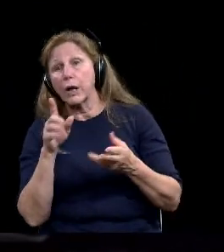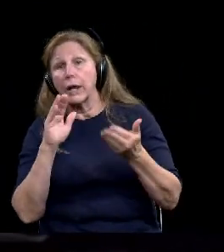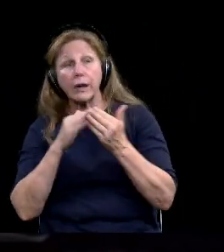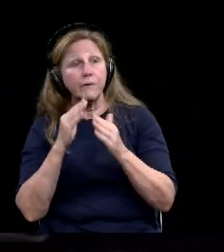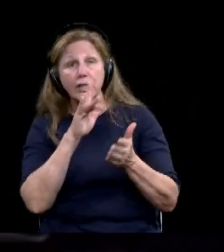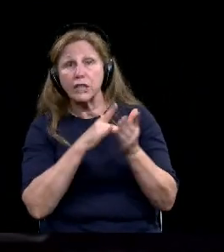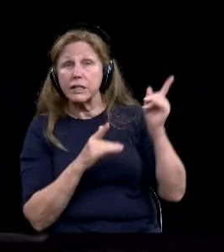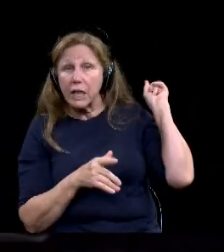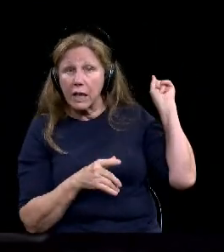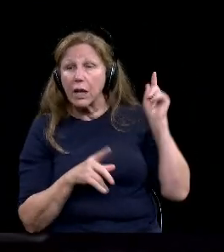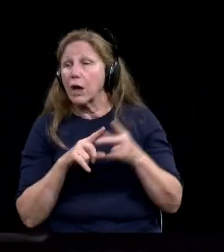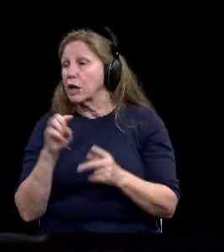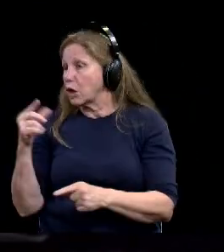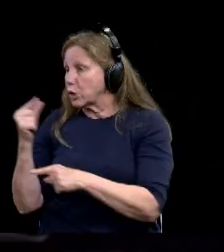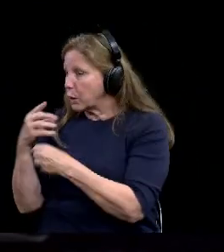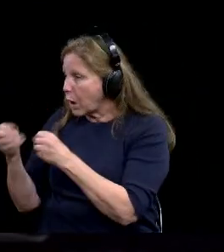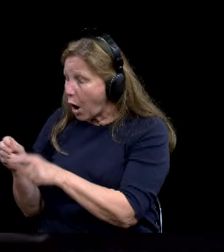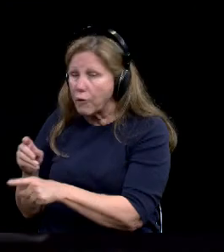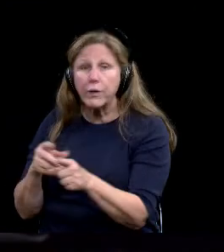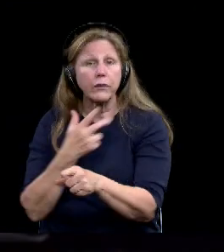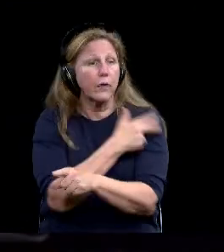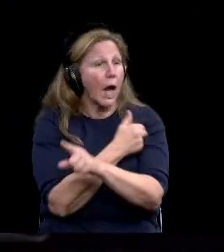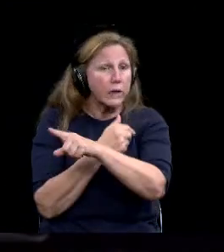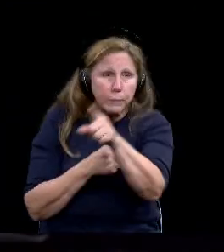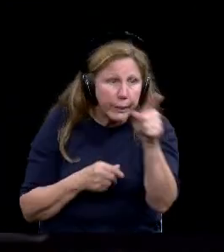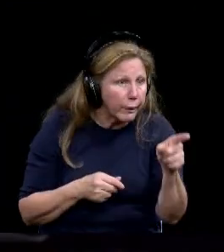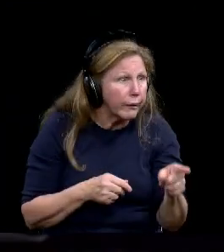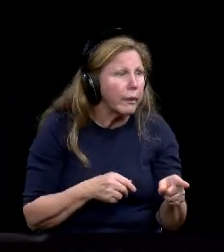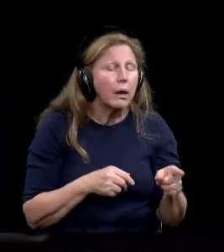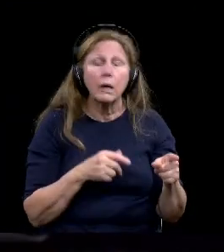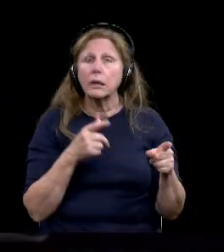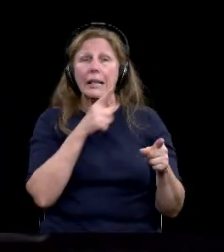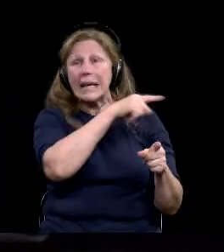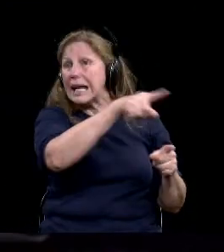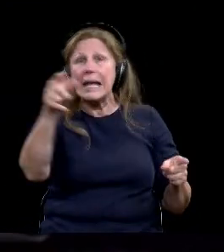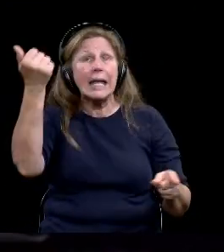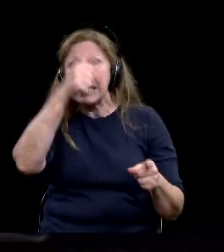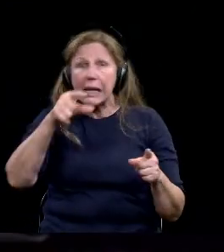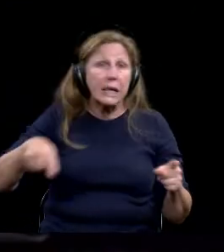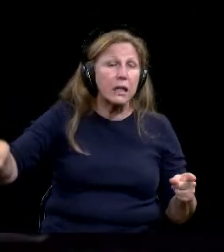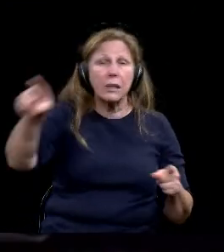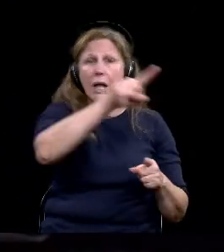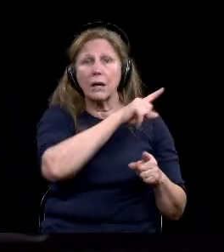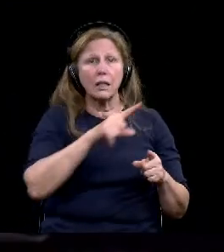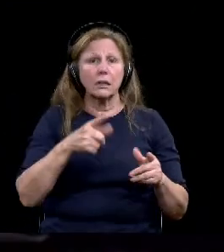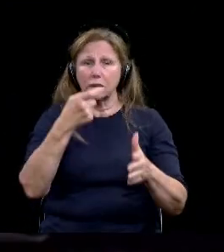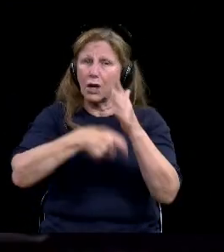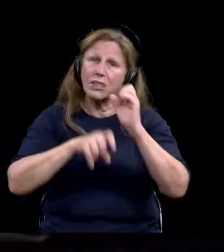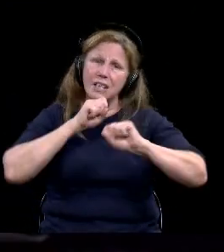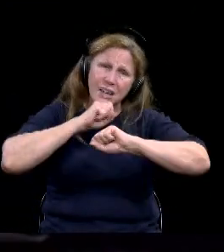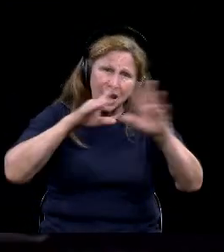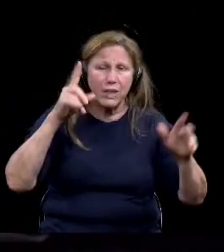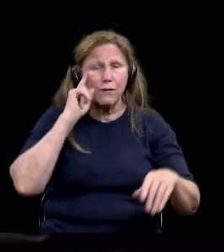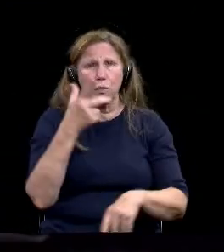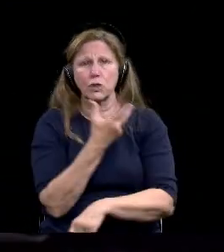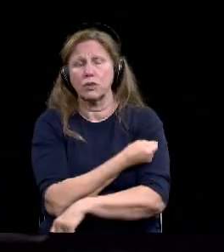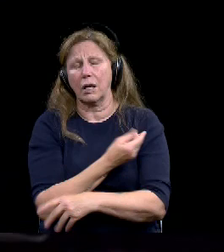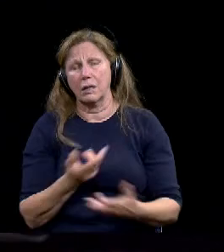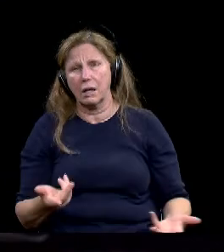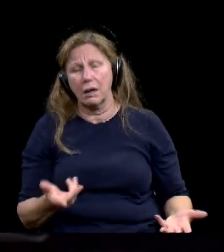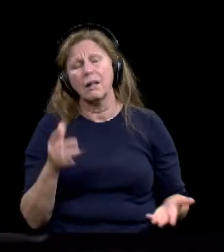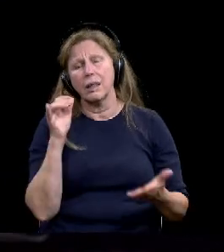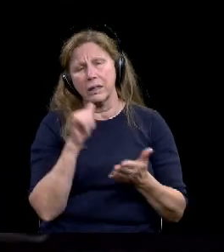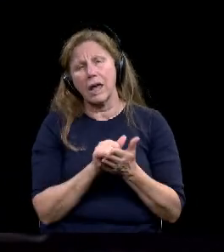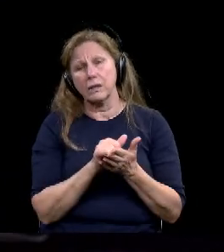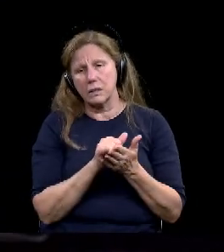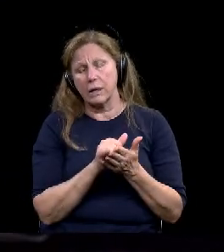cost for a COVID-19 vaccine, and that's been across the country and across the state, so that needs to be communicated. I